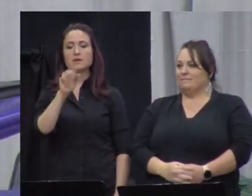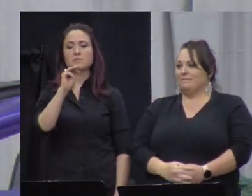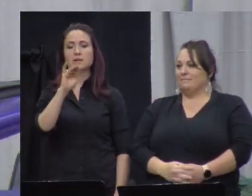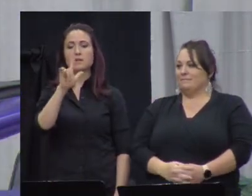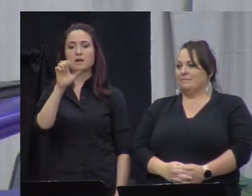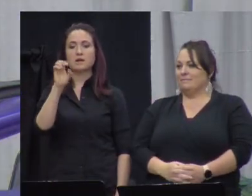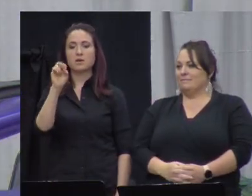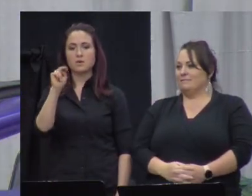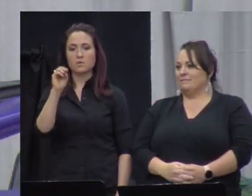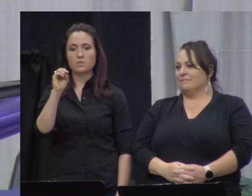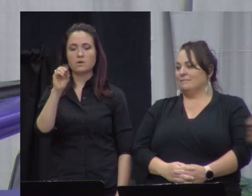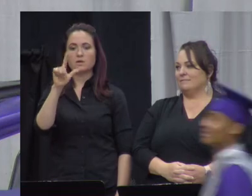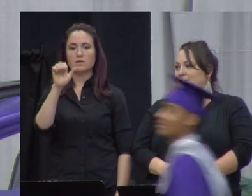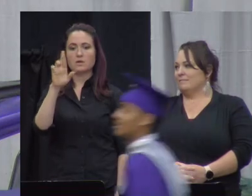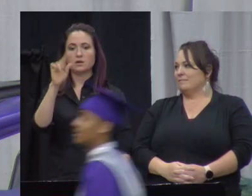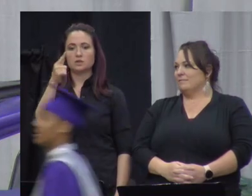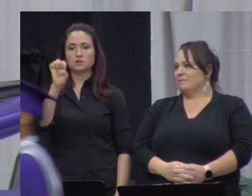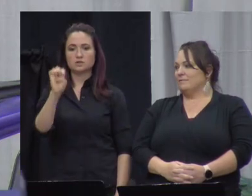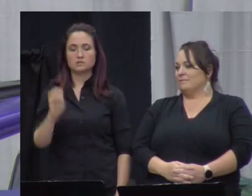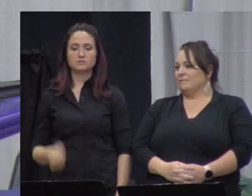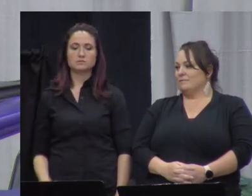Emiliano Large.